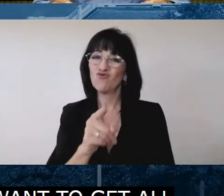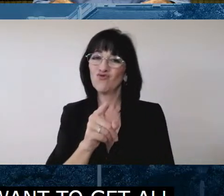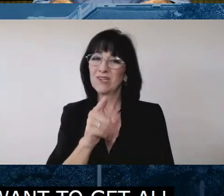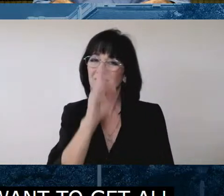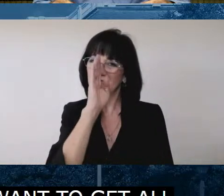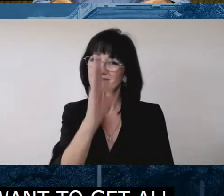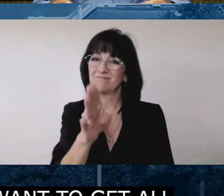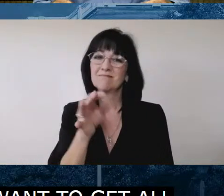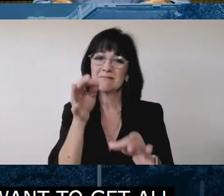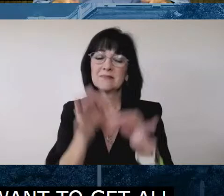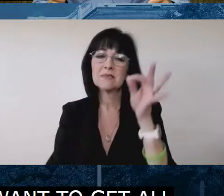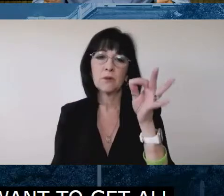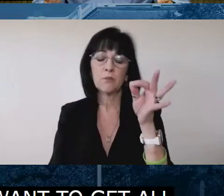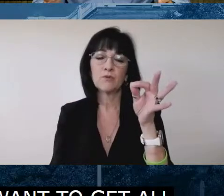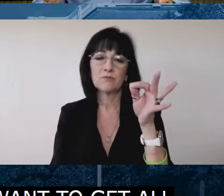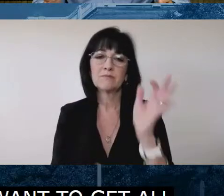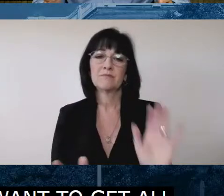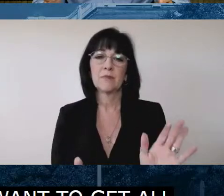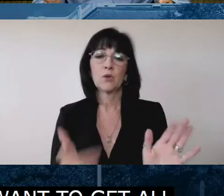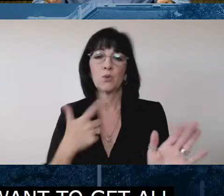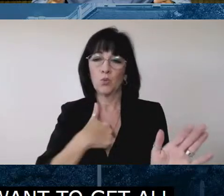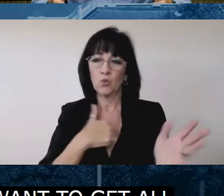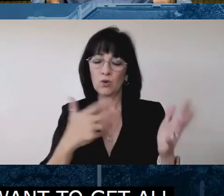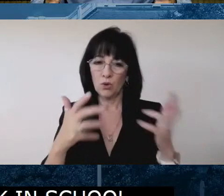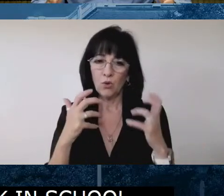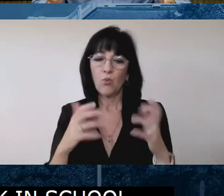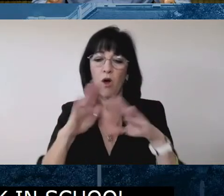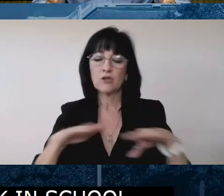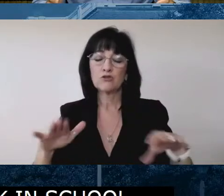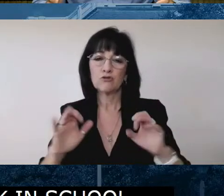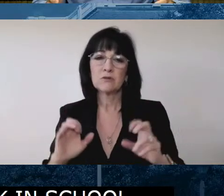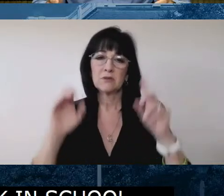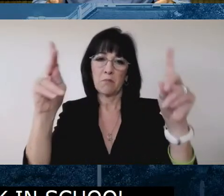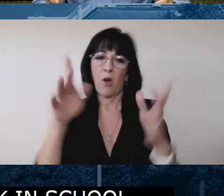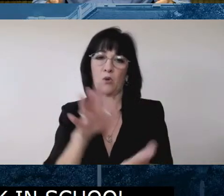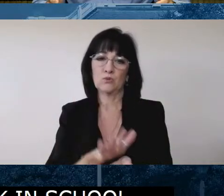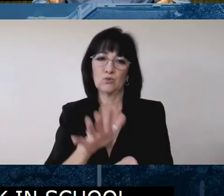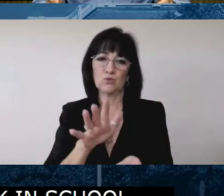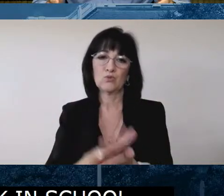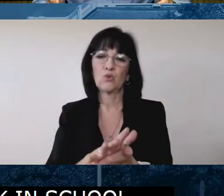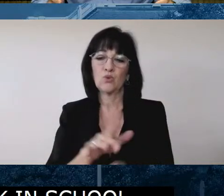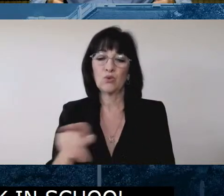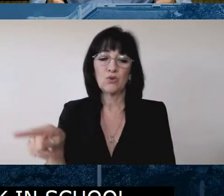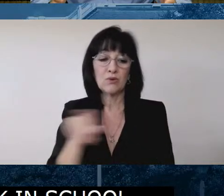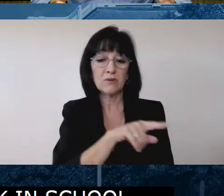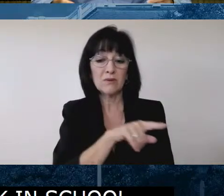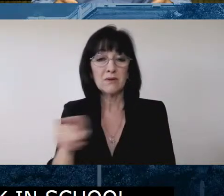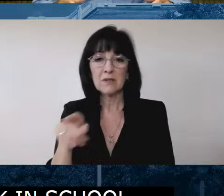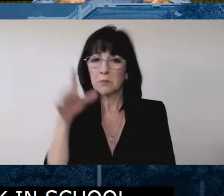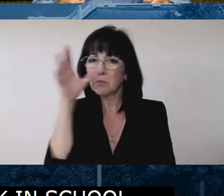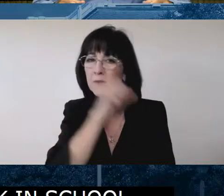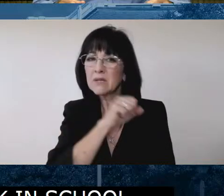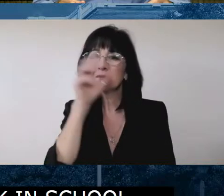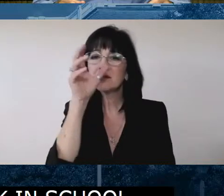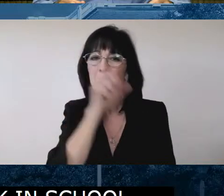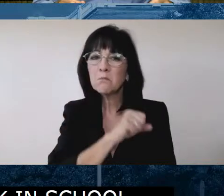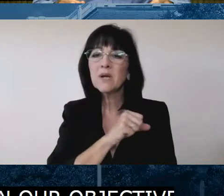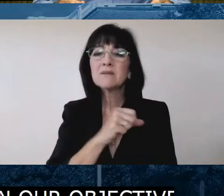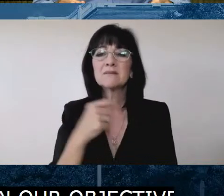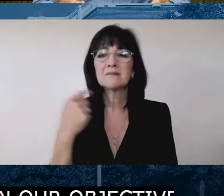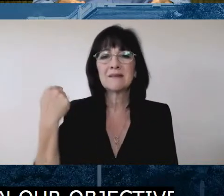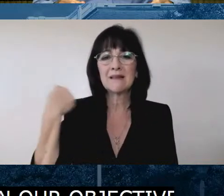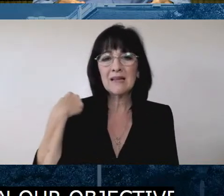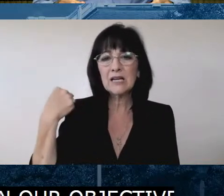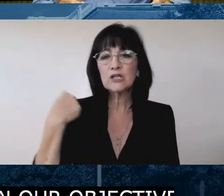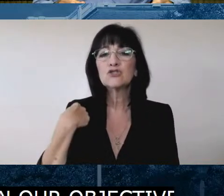school full time for in-person instruction. That's been our objective for months now. We know that the districts themselves are working on